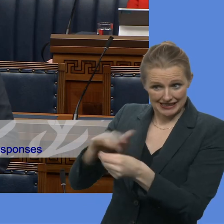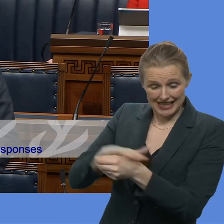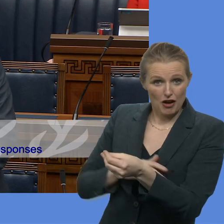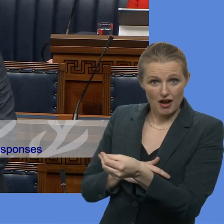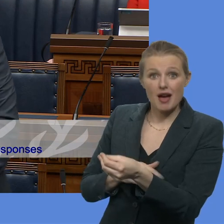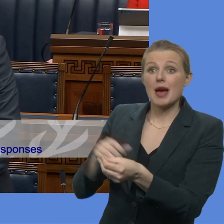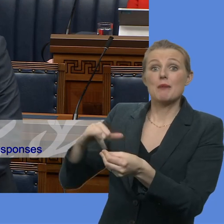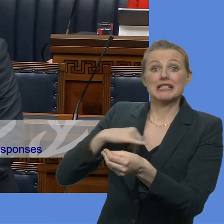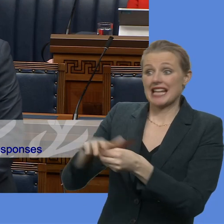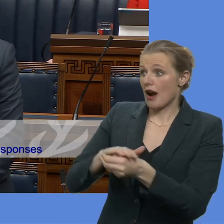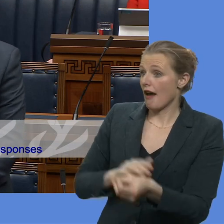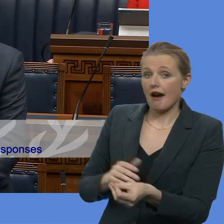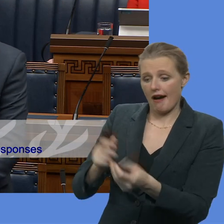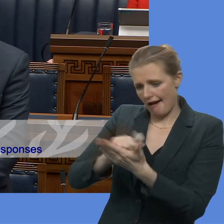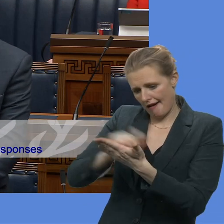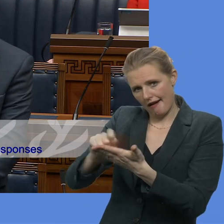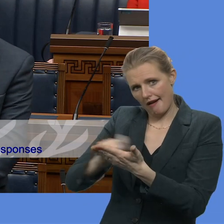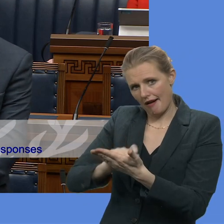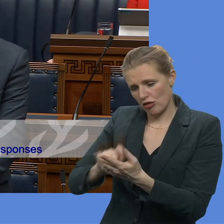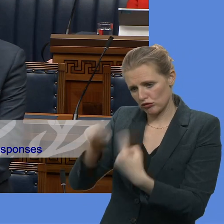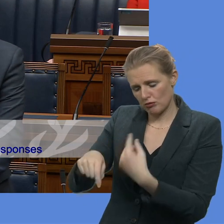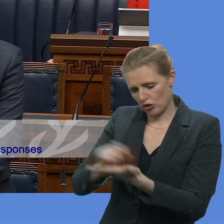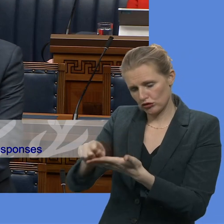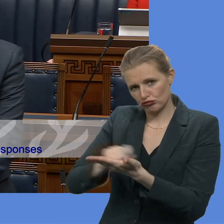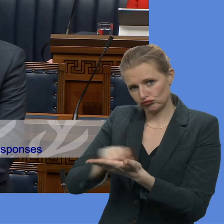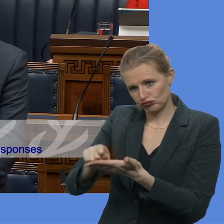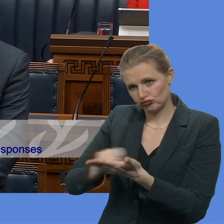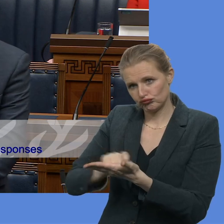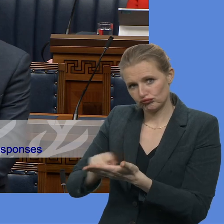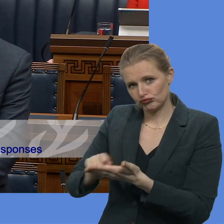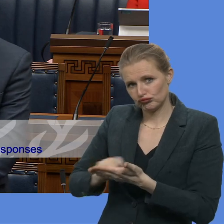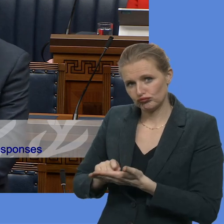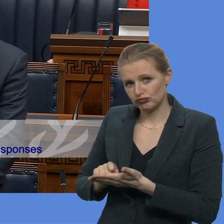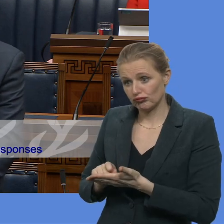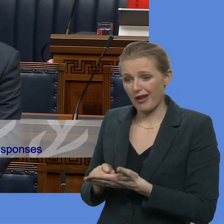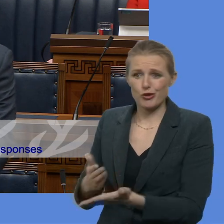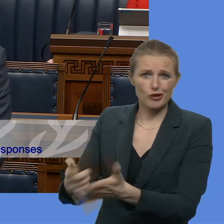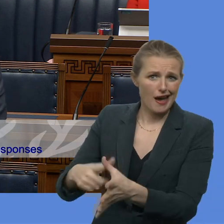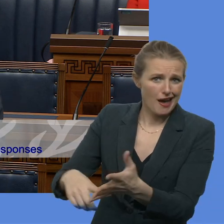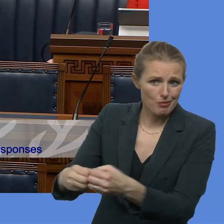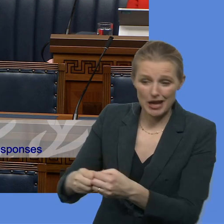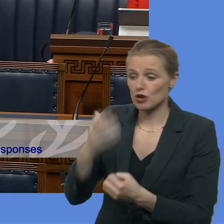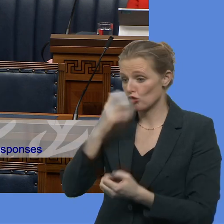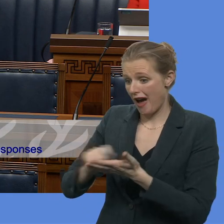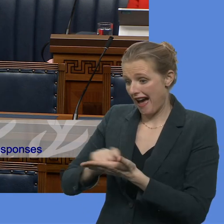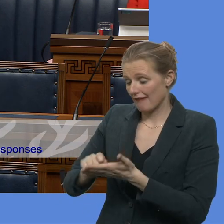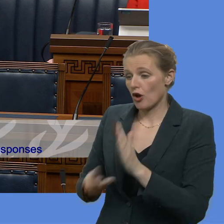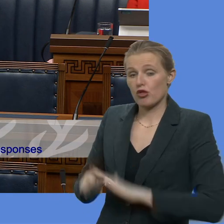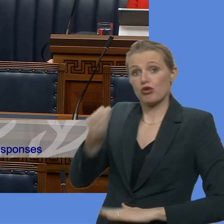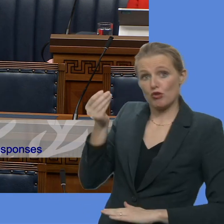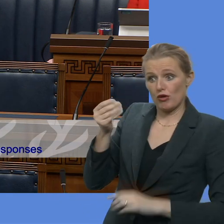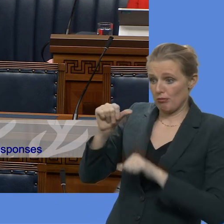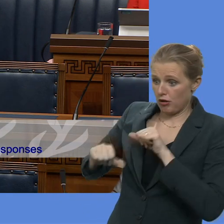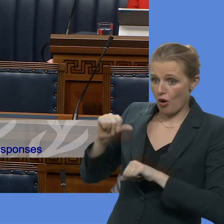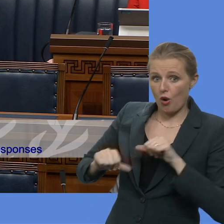And then the business area will draft the response on the basis of the info provided by the ALB. The draft answer then goes through the official level processes.